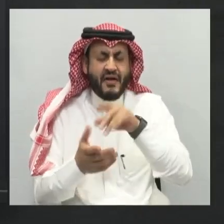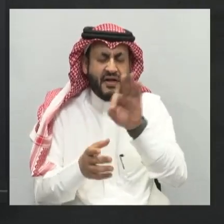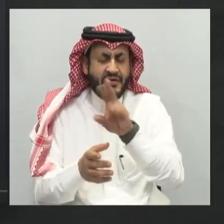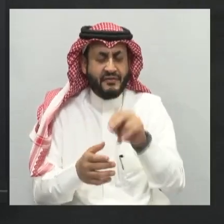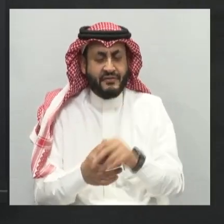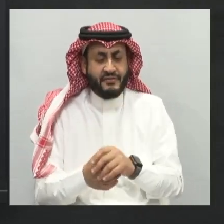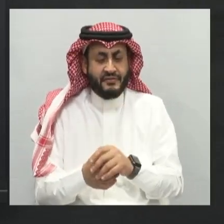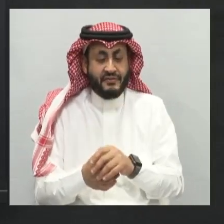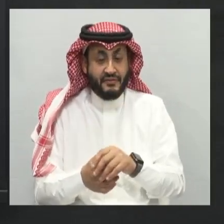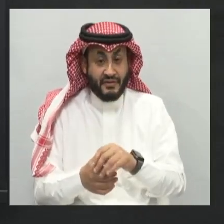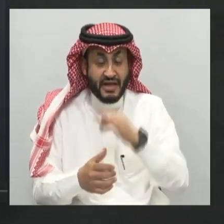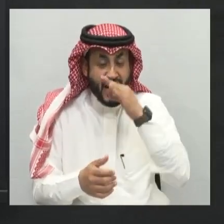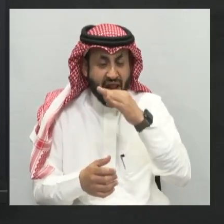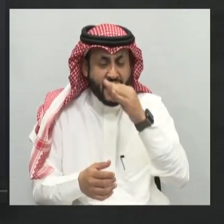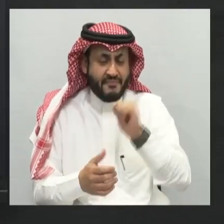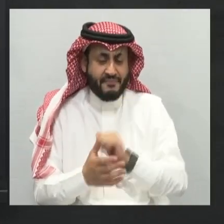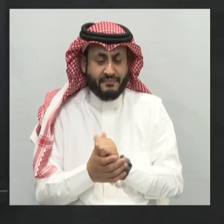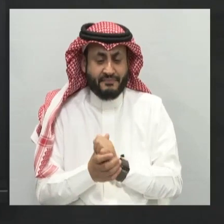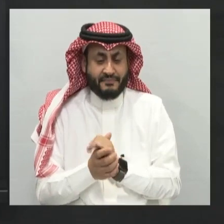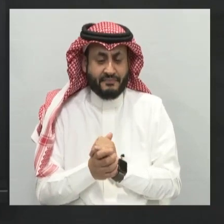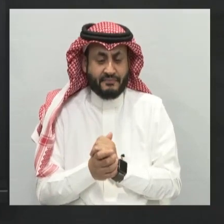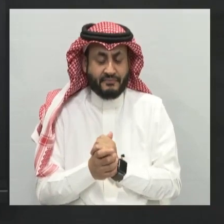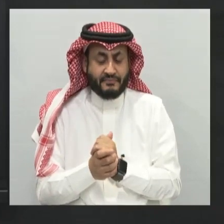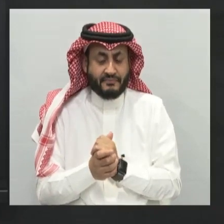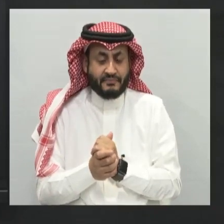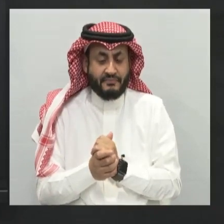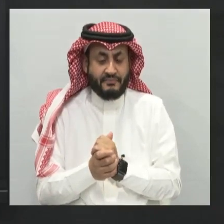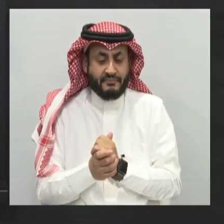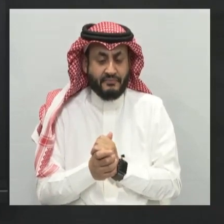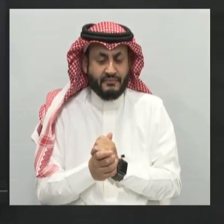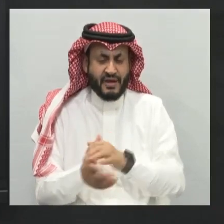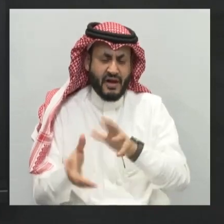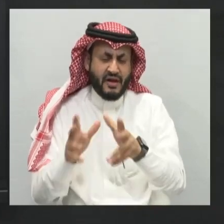Like each day of the week has a sound. We have some of the